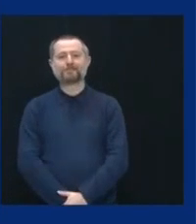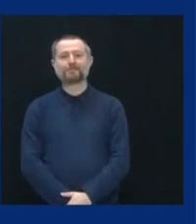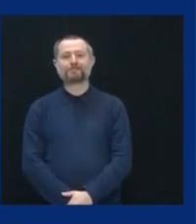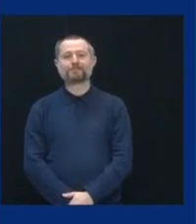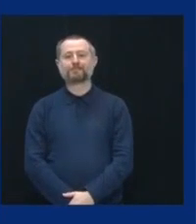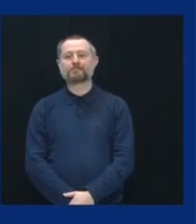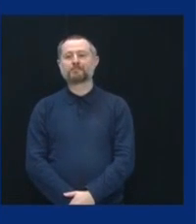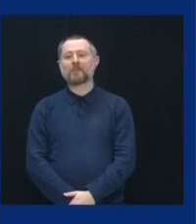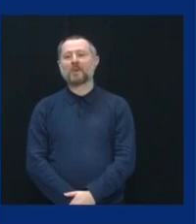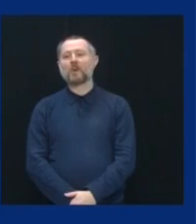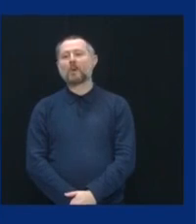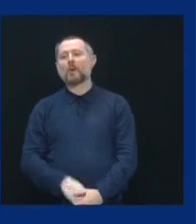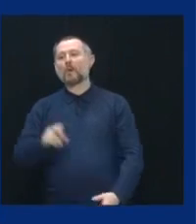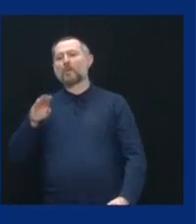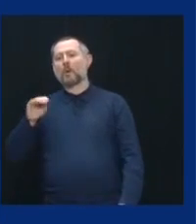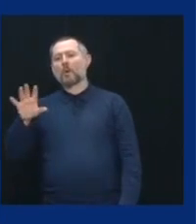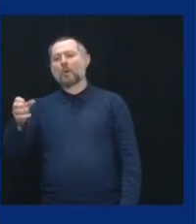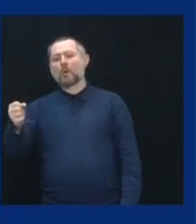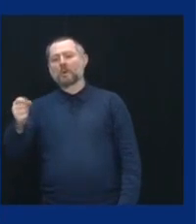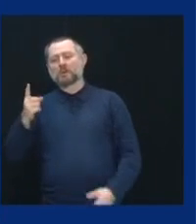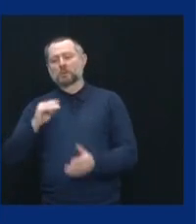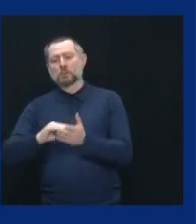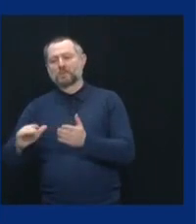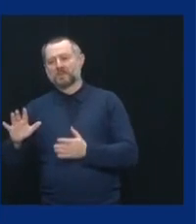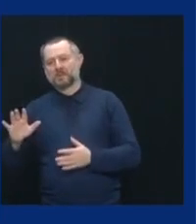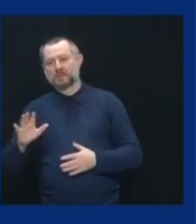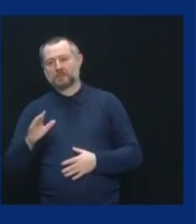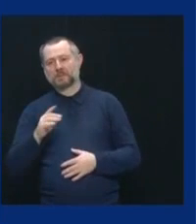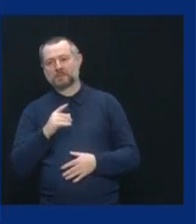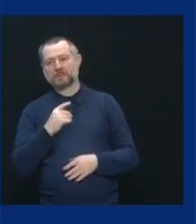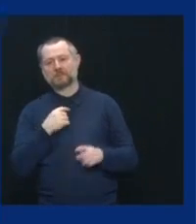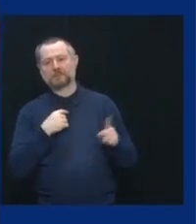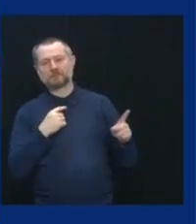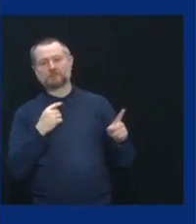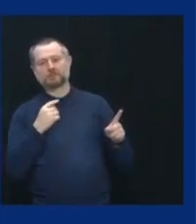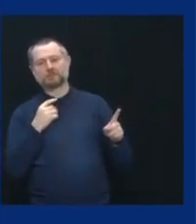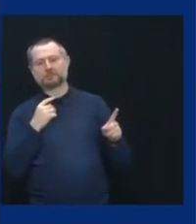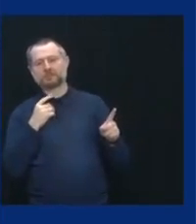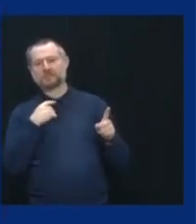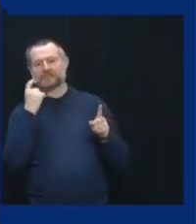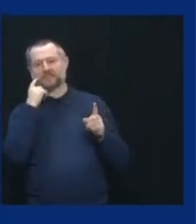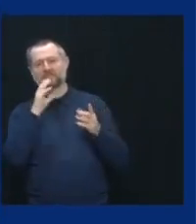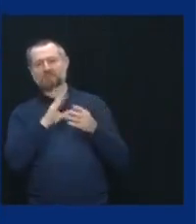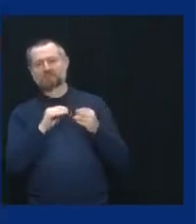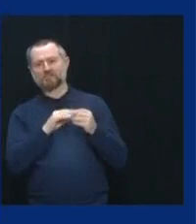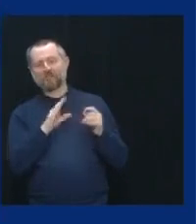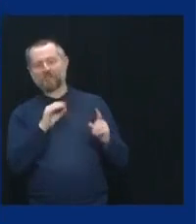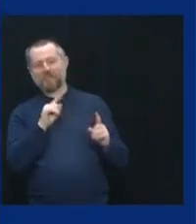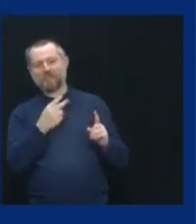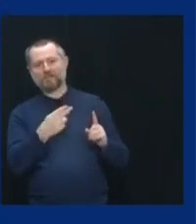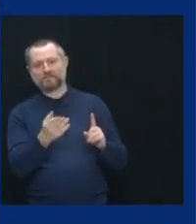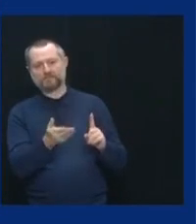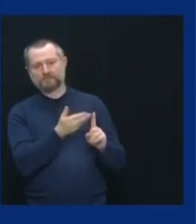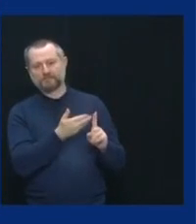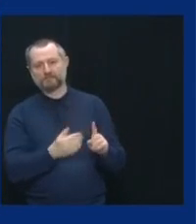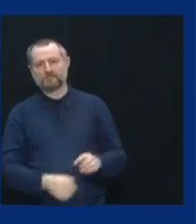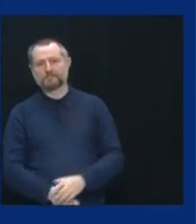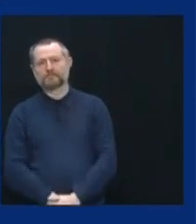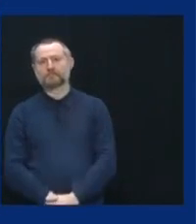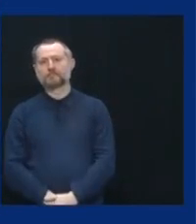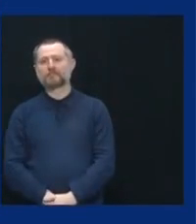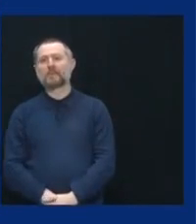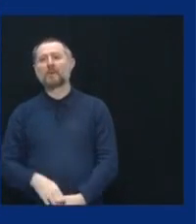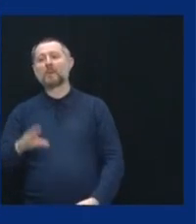Dave, excuse me, one issue. Beth was adding something, and then we'll go to Dave. Go ahead, Beth. Thank you. So the